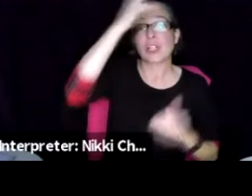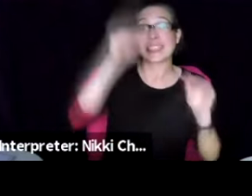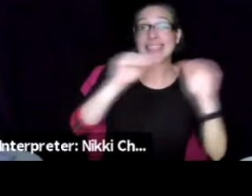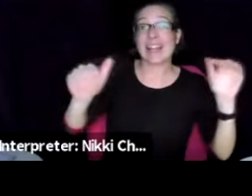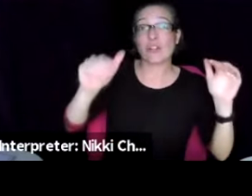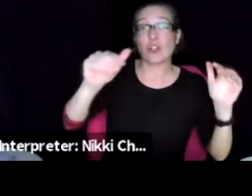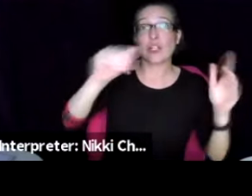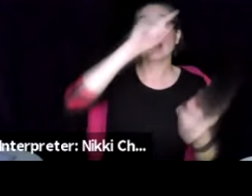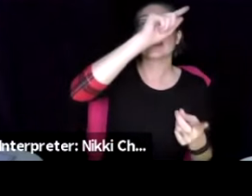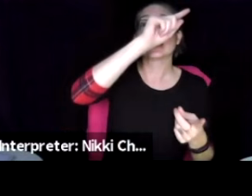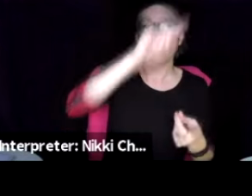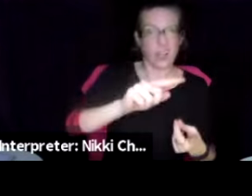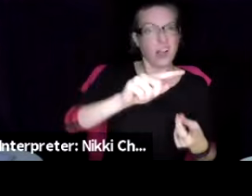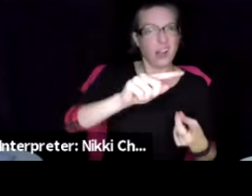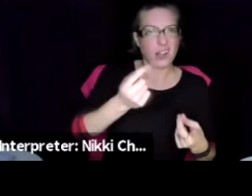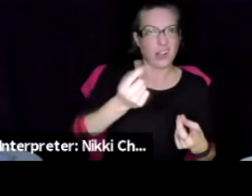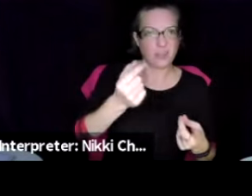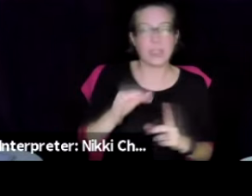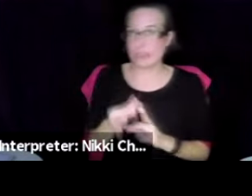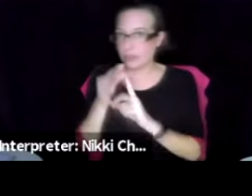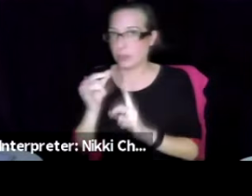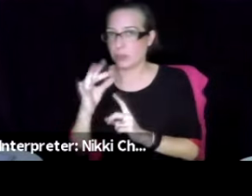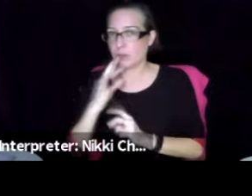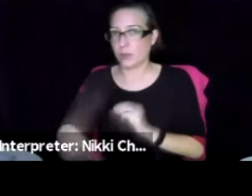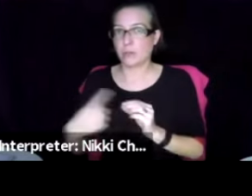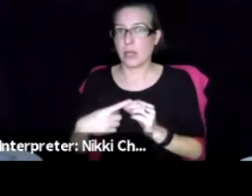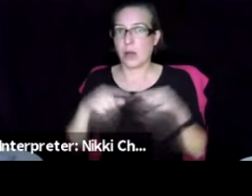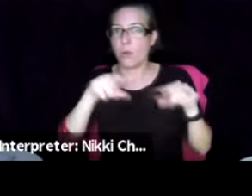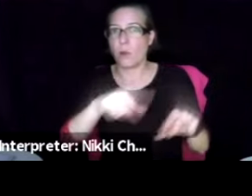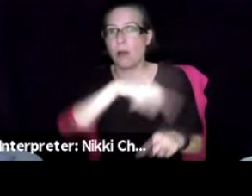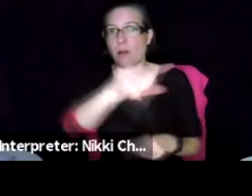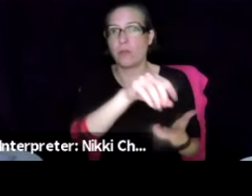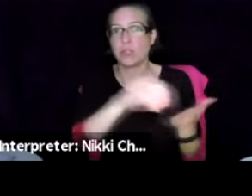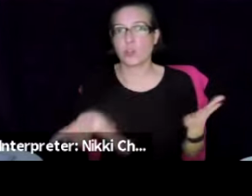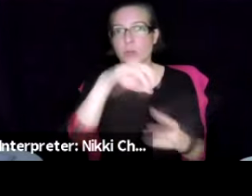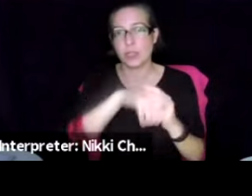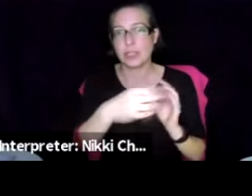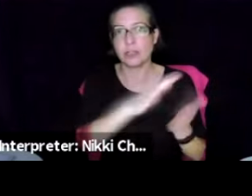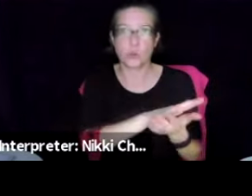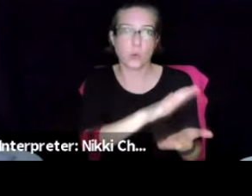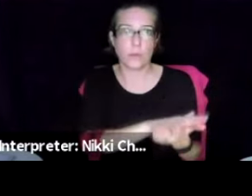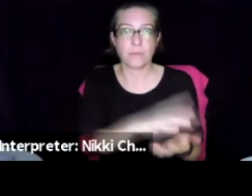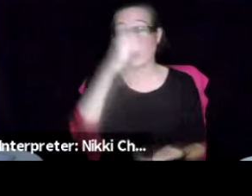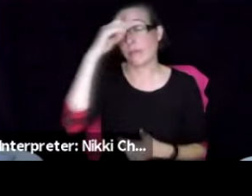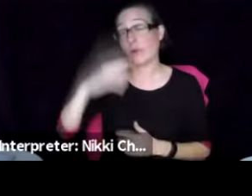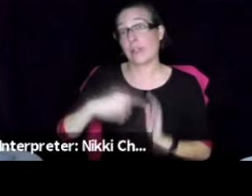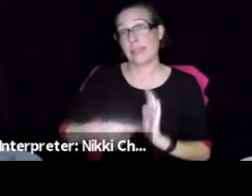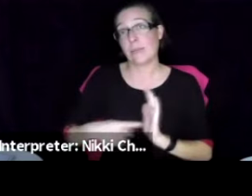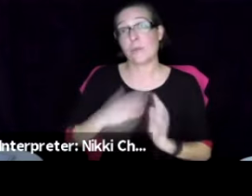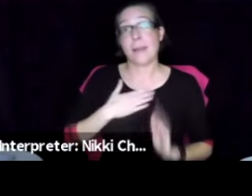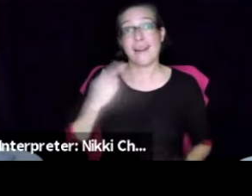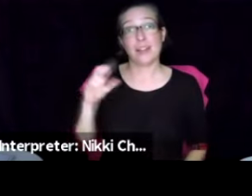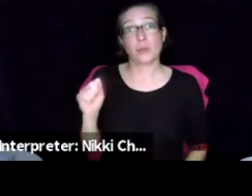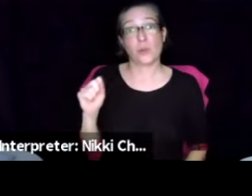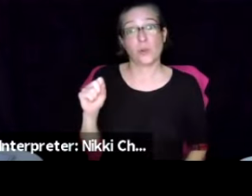especially if you're talking about in schools or things like that. I know like for my high school, like